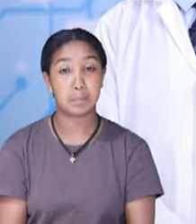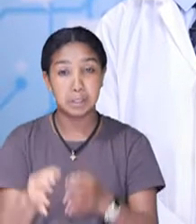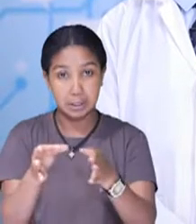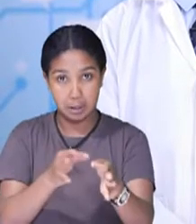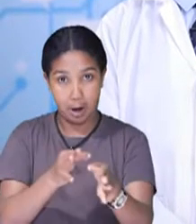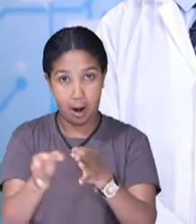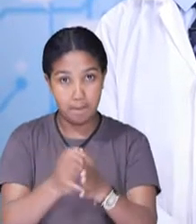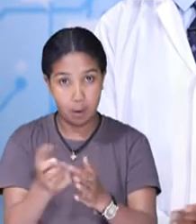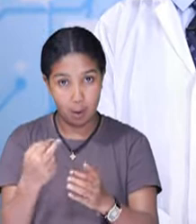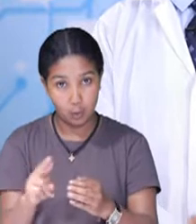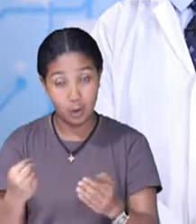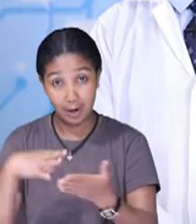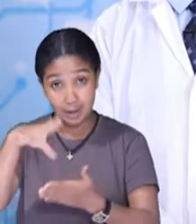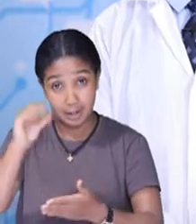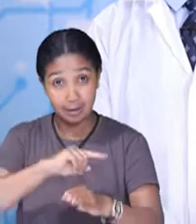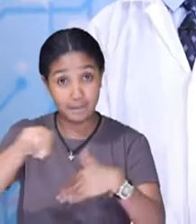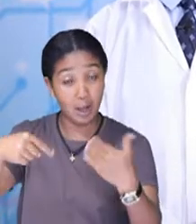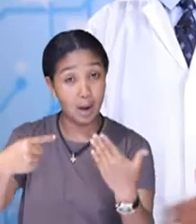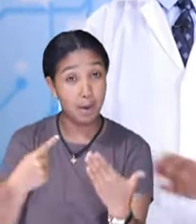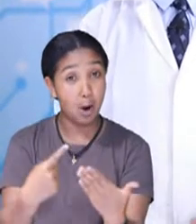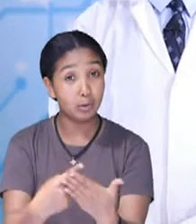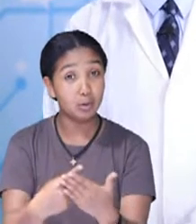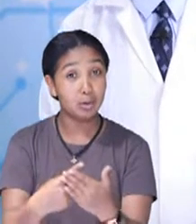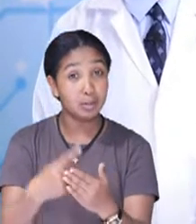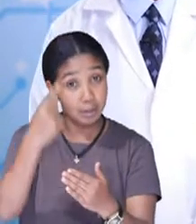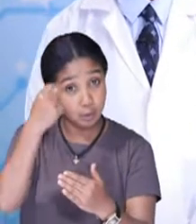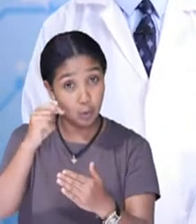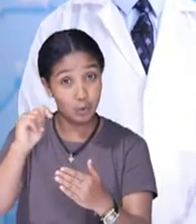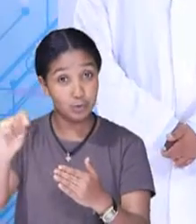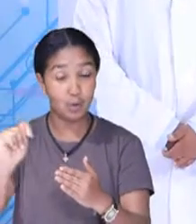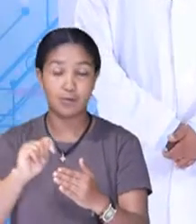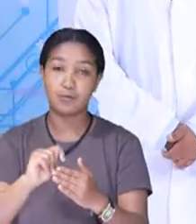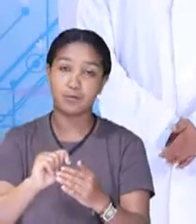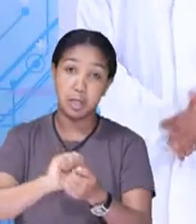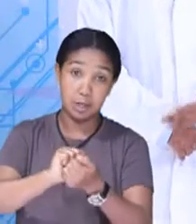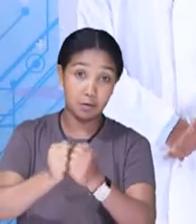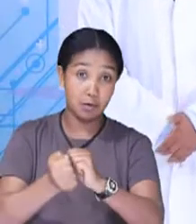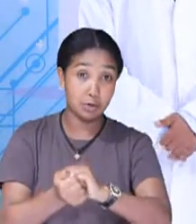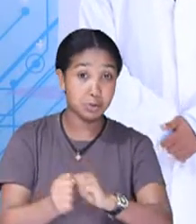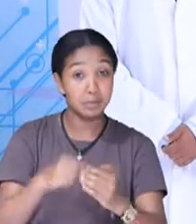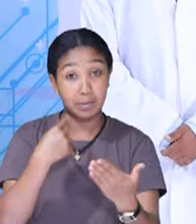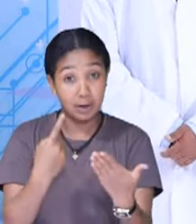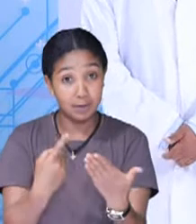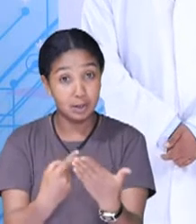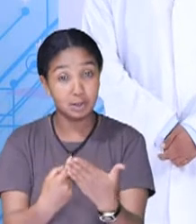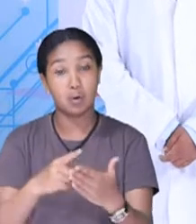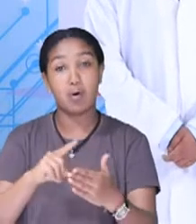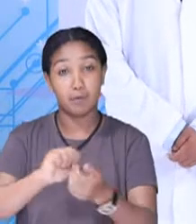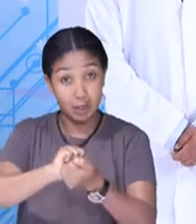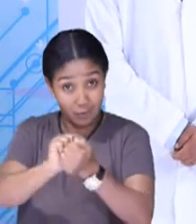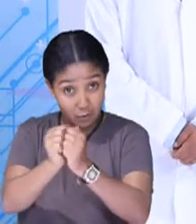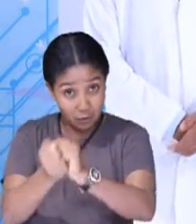describe, or we are going to learn about the theories of evolution, some evidences of